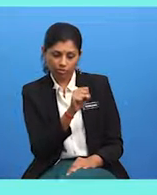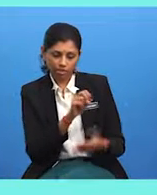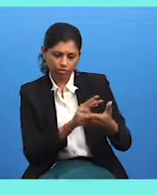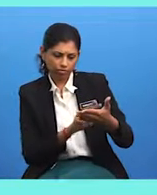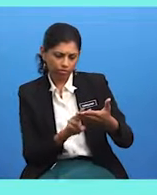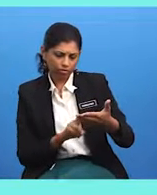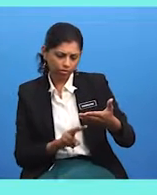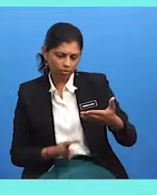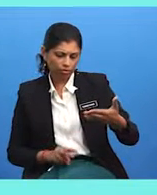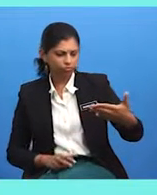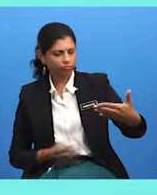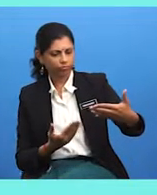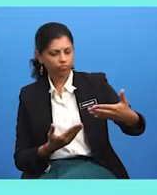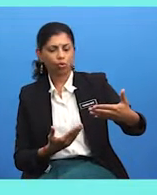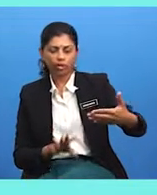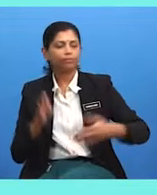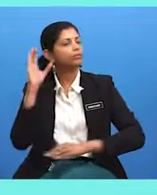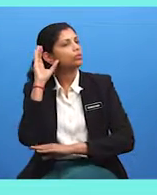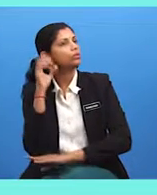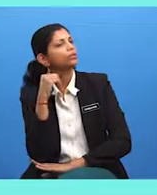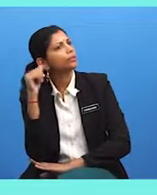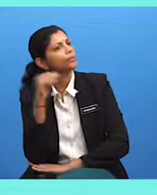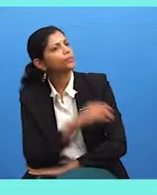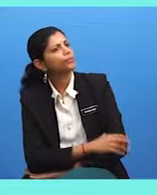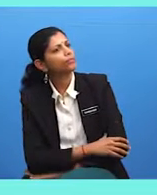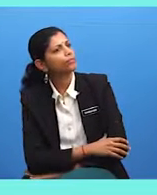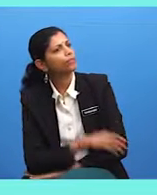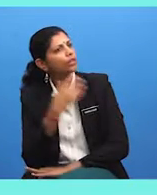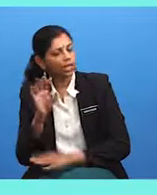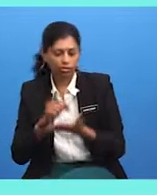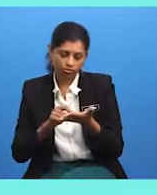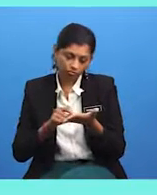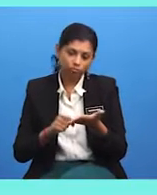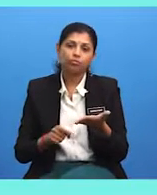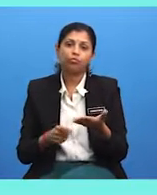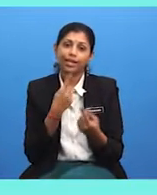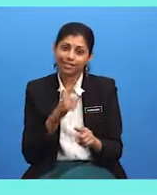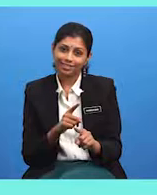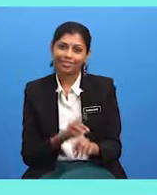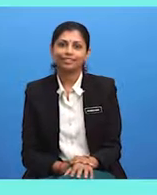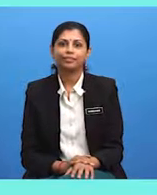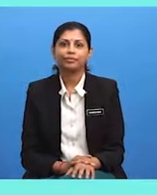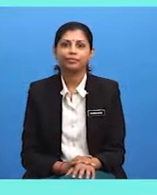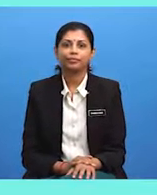Take a look at these questions and then listen to the text to locate the